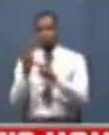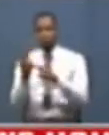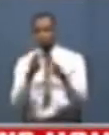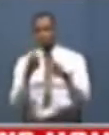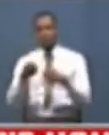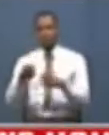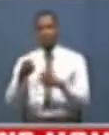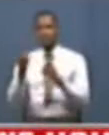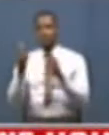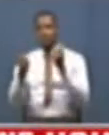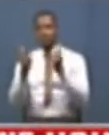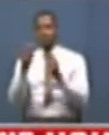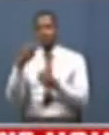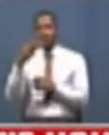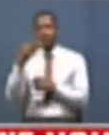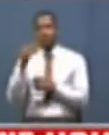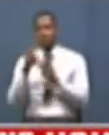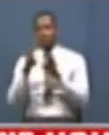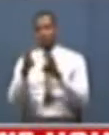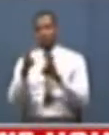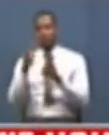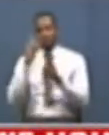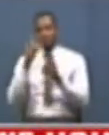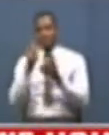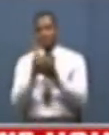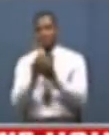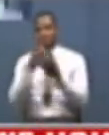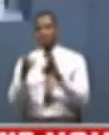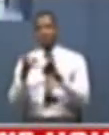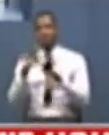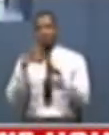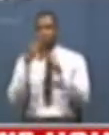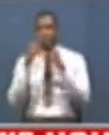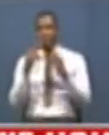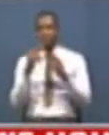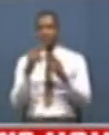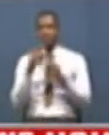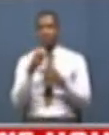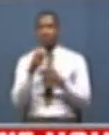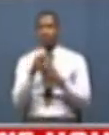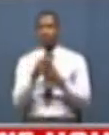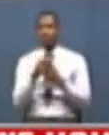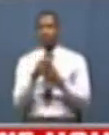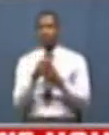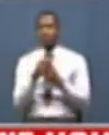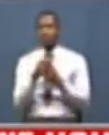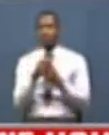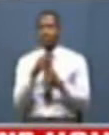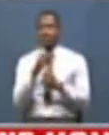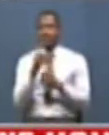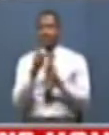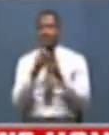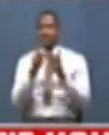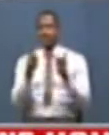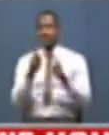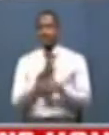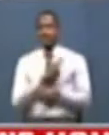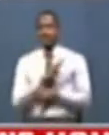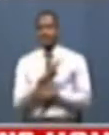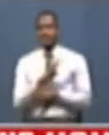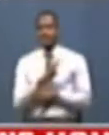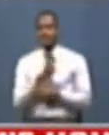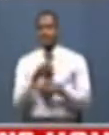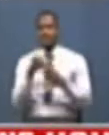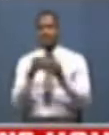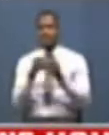highway patrol to tackle robberies, and generally increase police visibility to build public confidence and offer